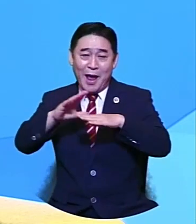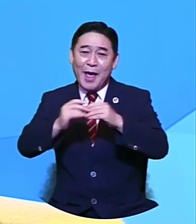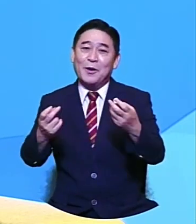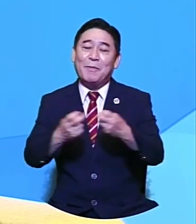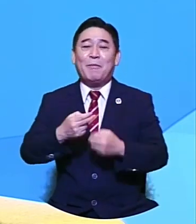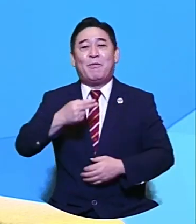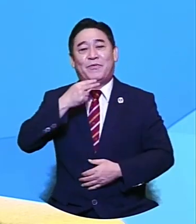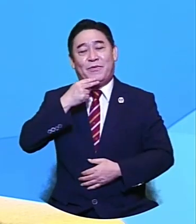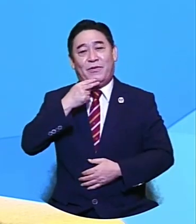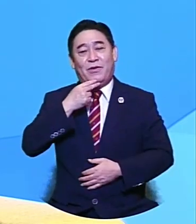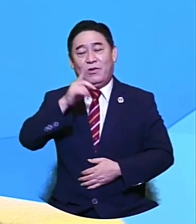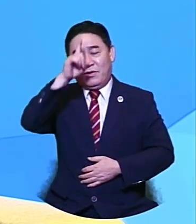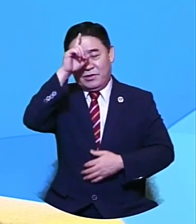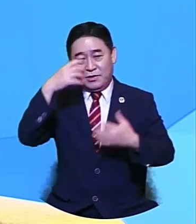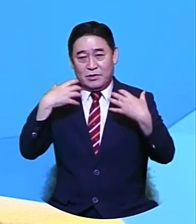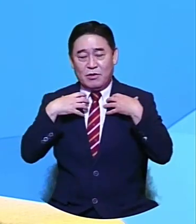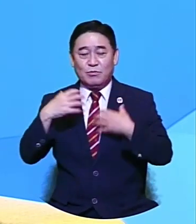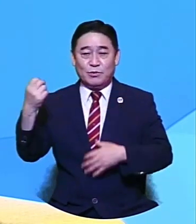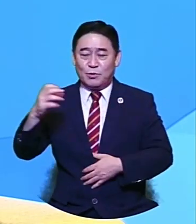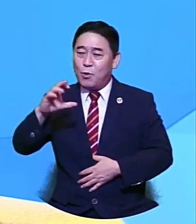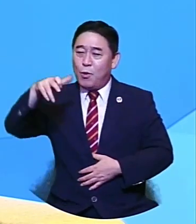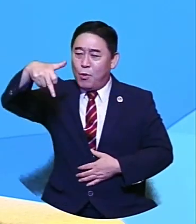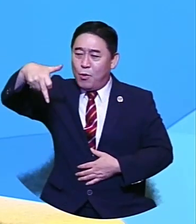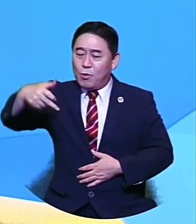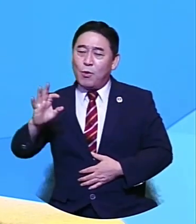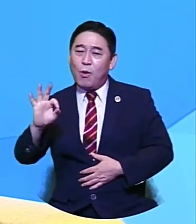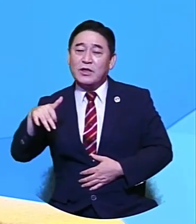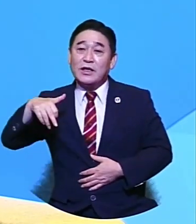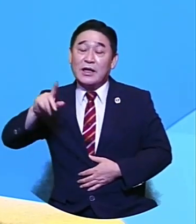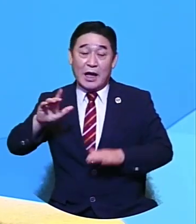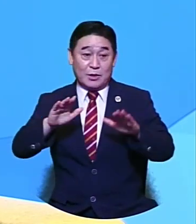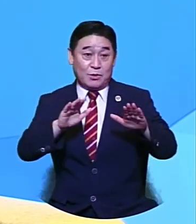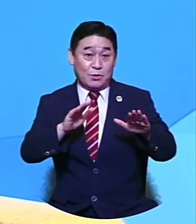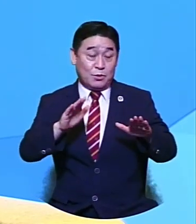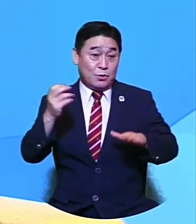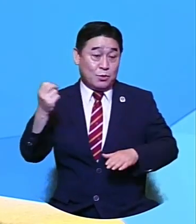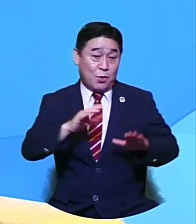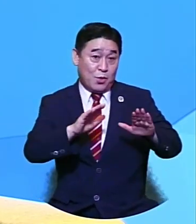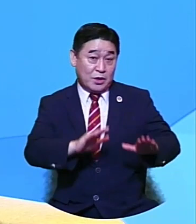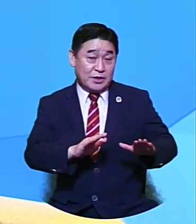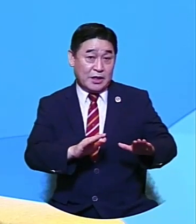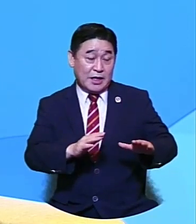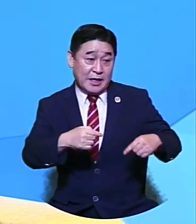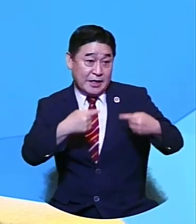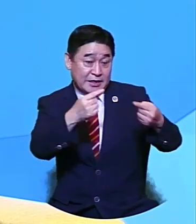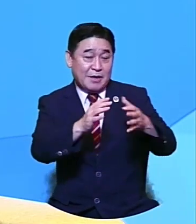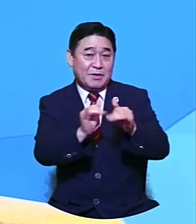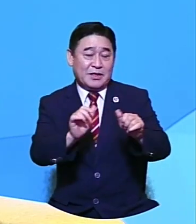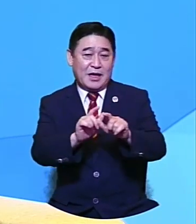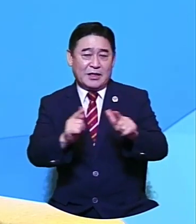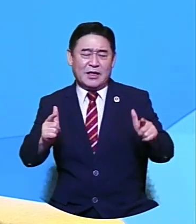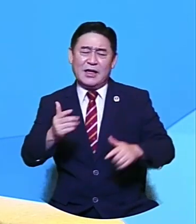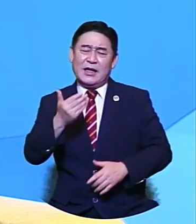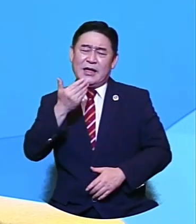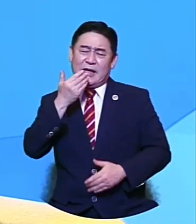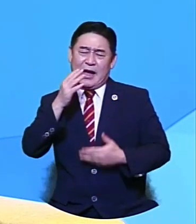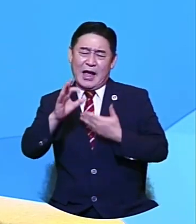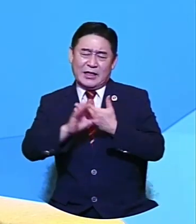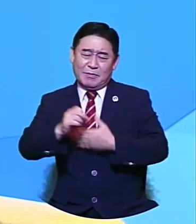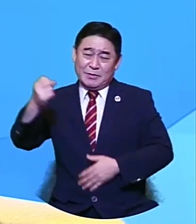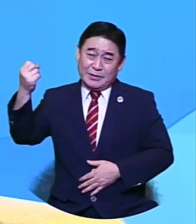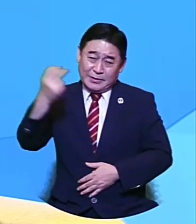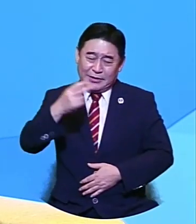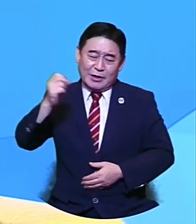also the actors in the field, we have to get together frequently and regularly.